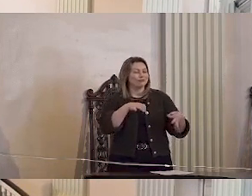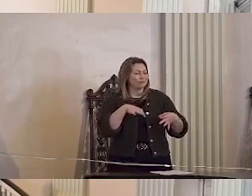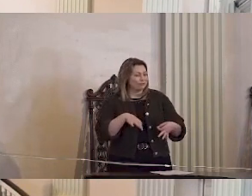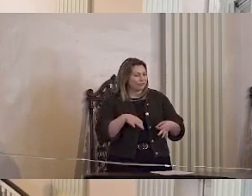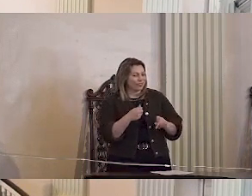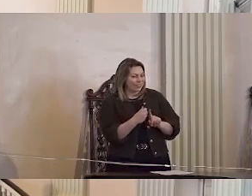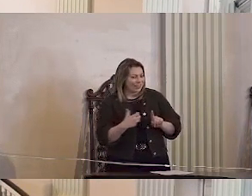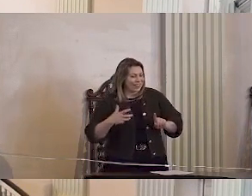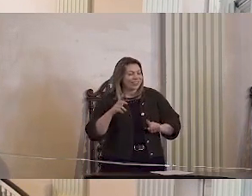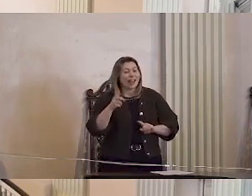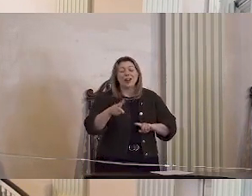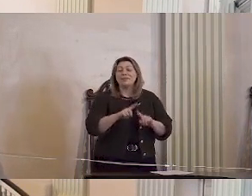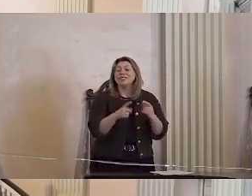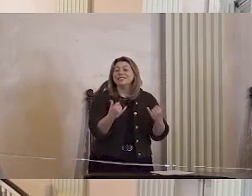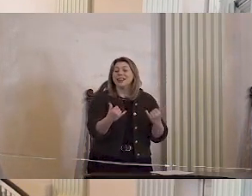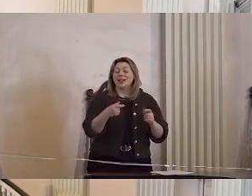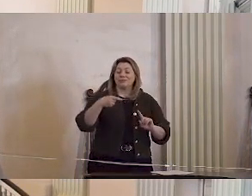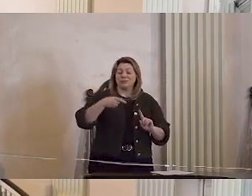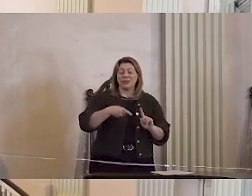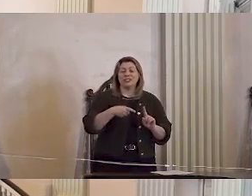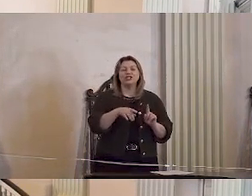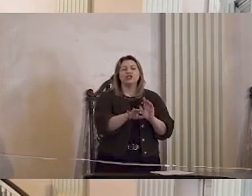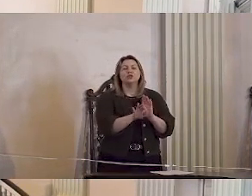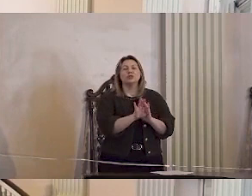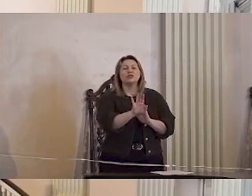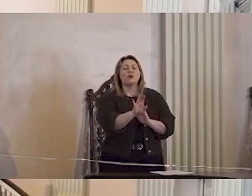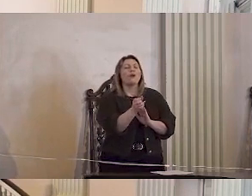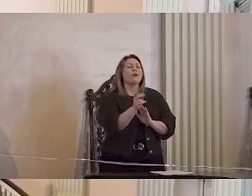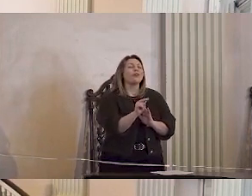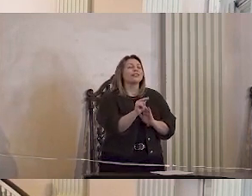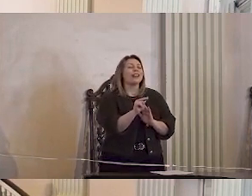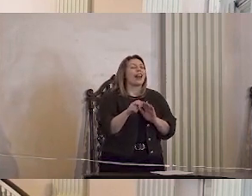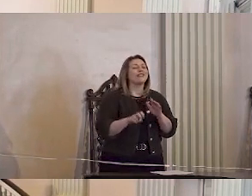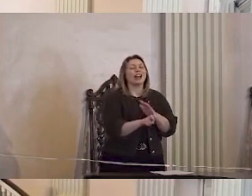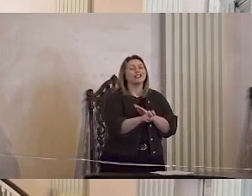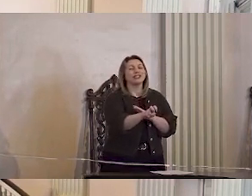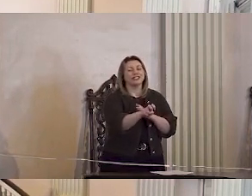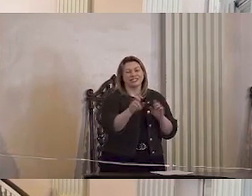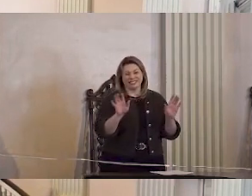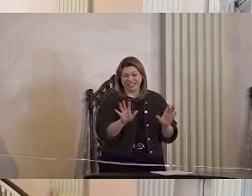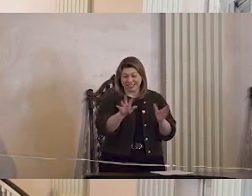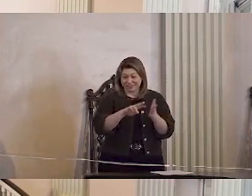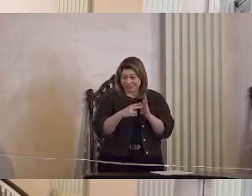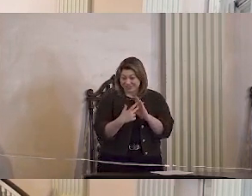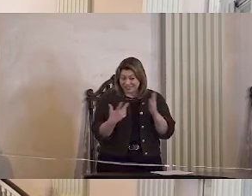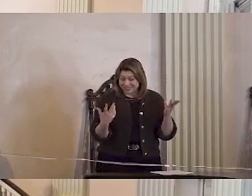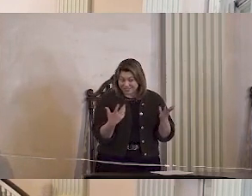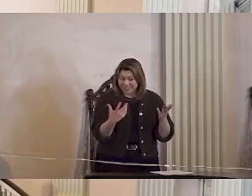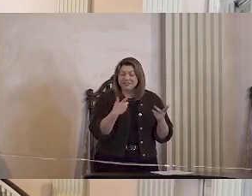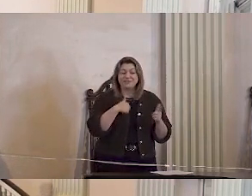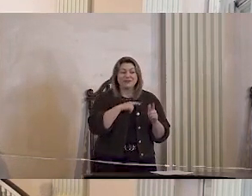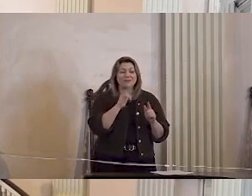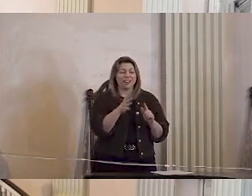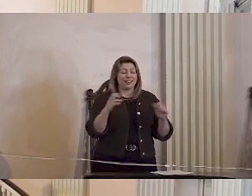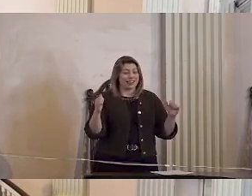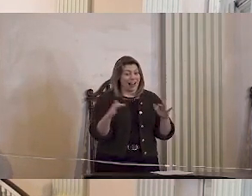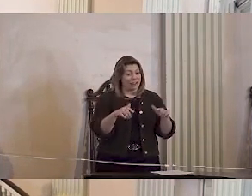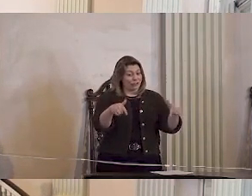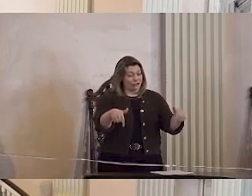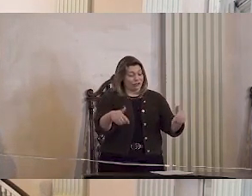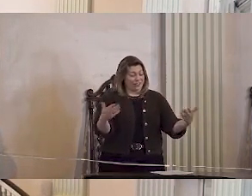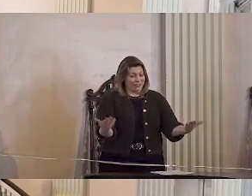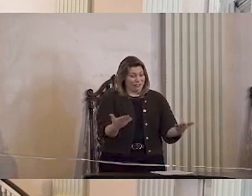details later, but today is Choose Your Own Adventure Sunday, which means that we will gather